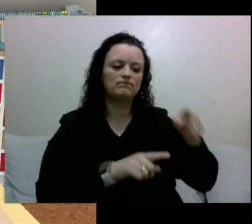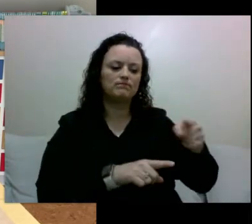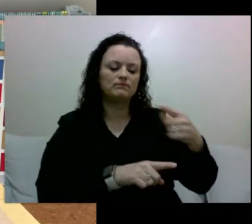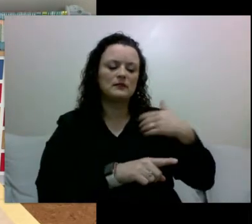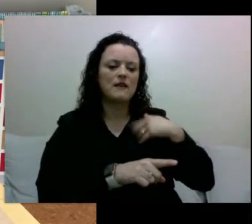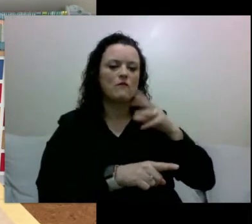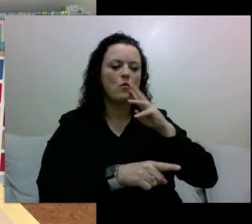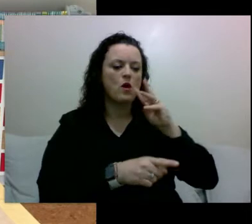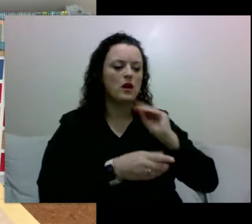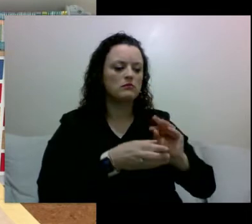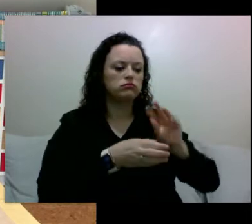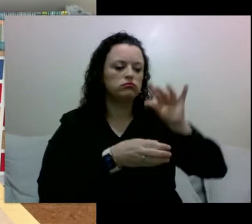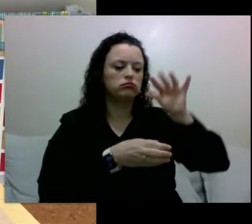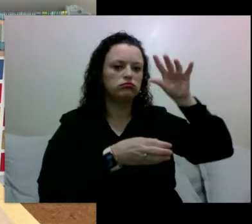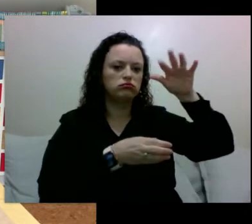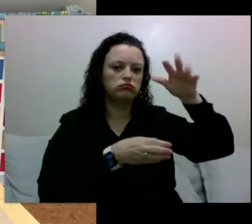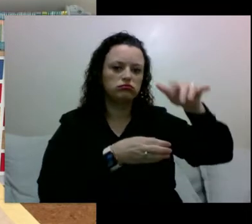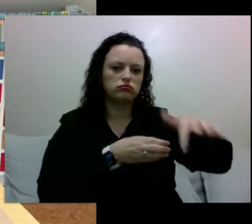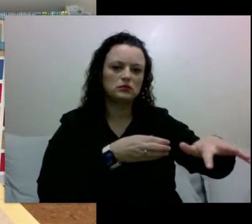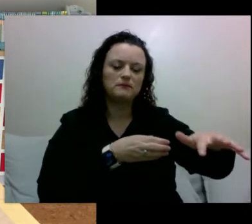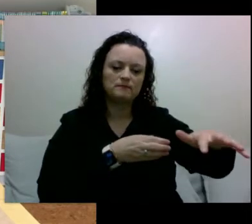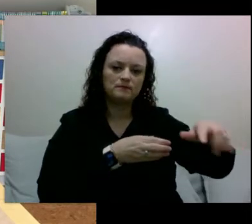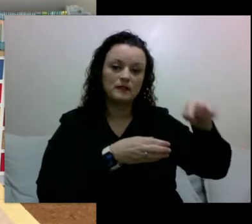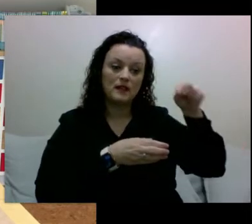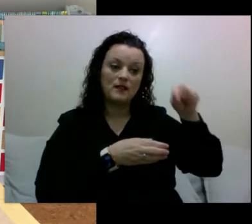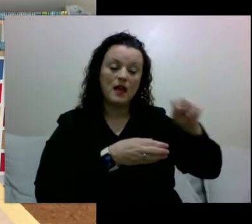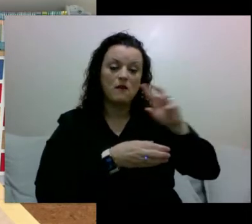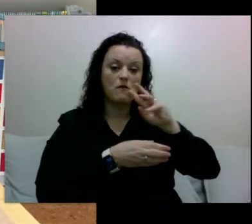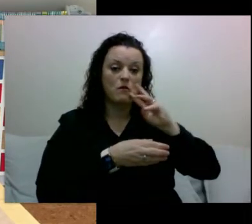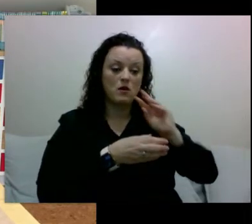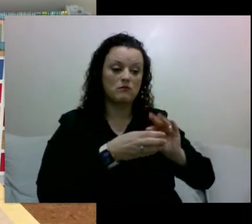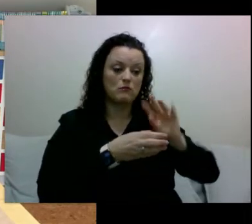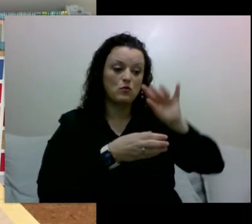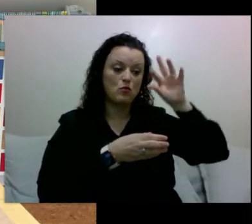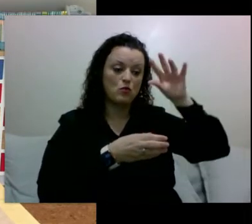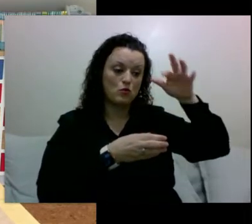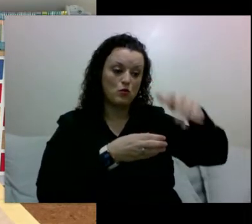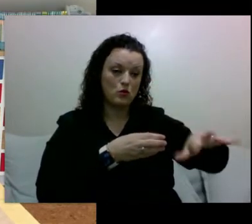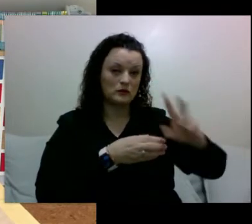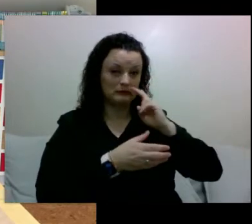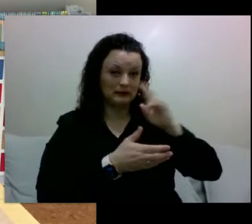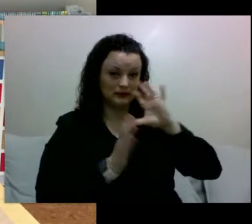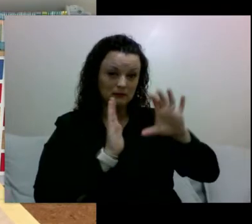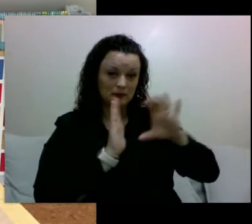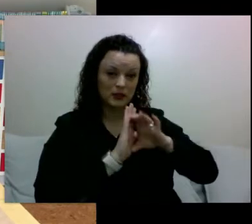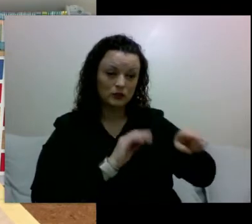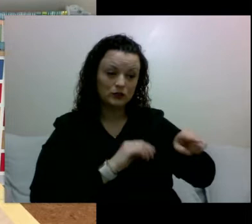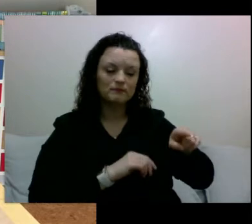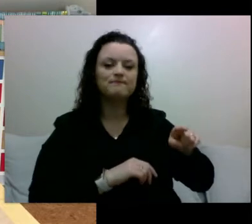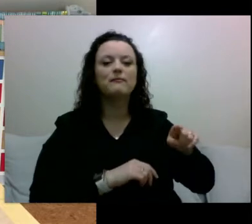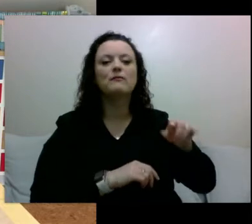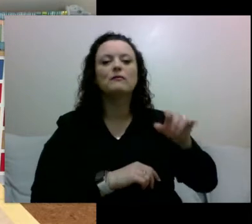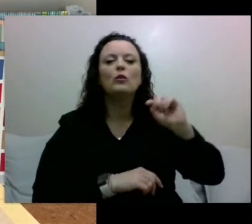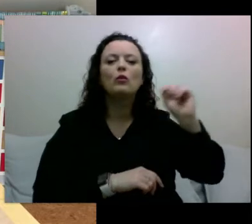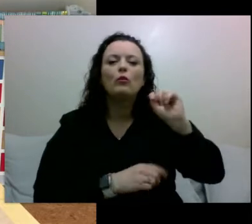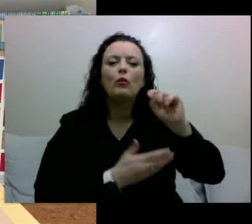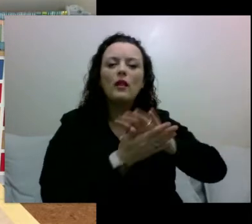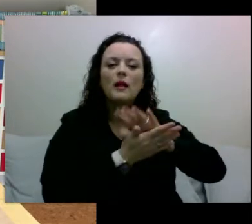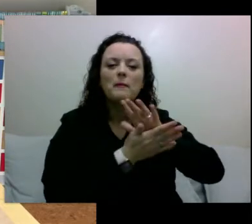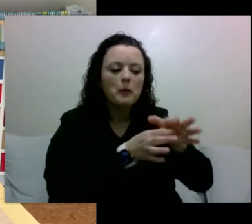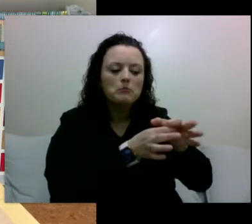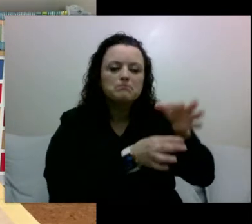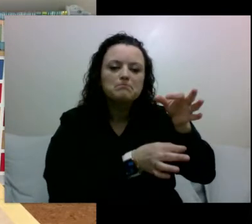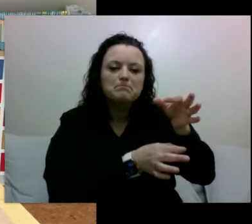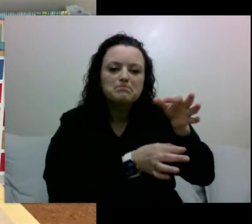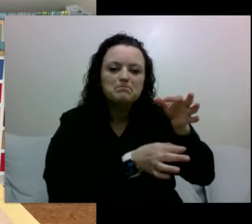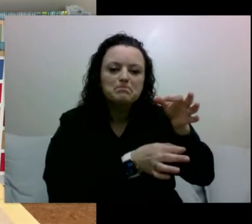bakery. And that fountain right there, that little picture of the fountain, that's a toilet paper roll.